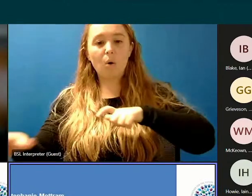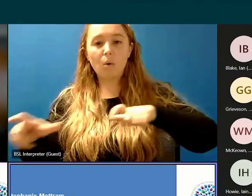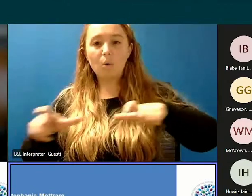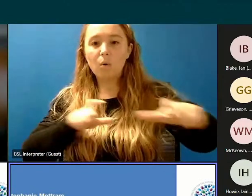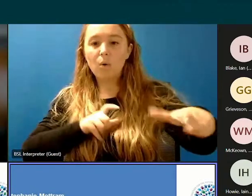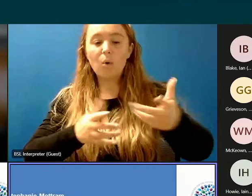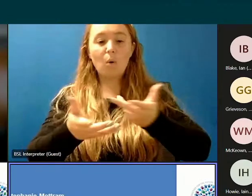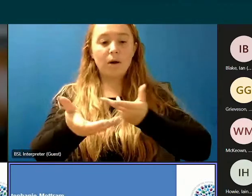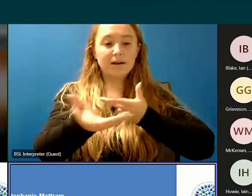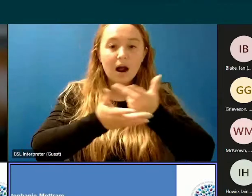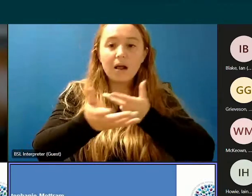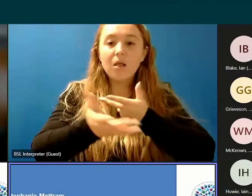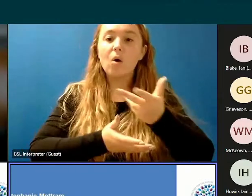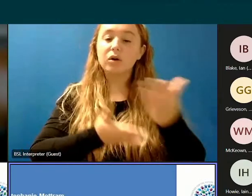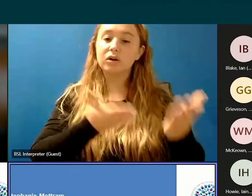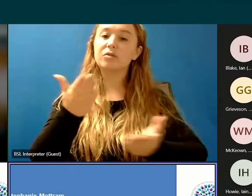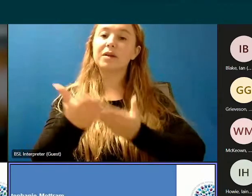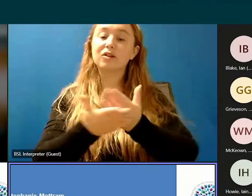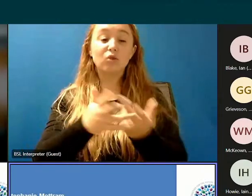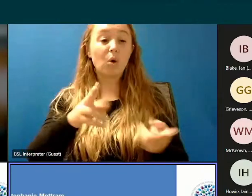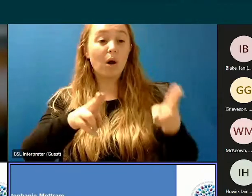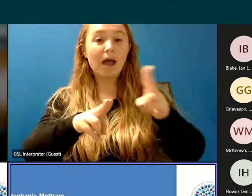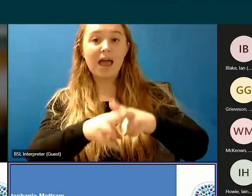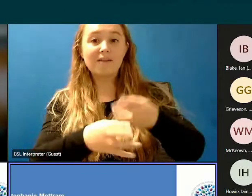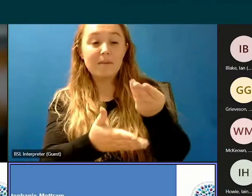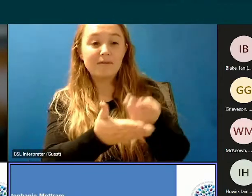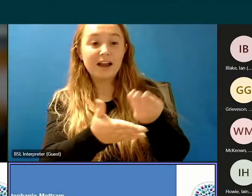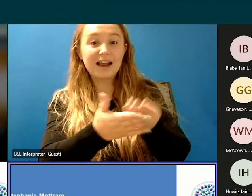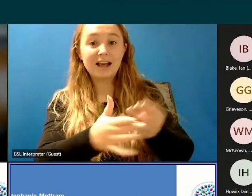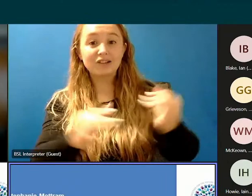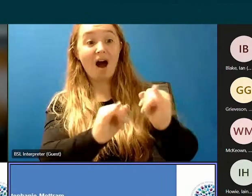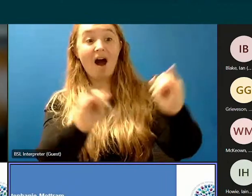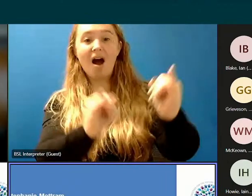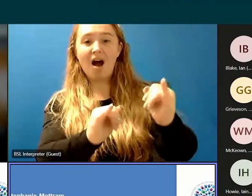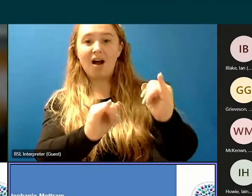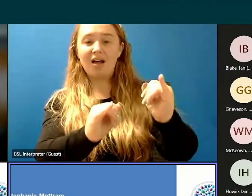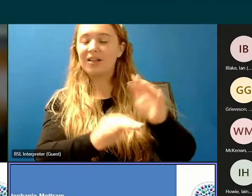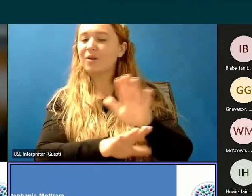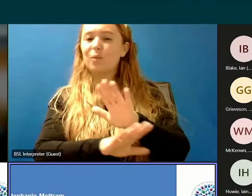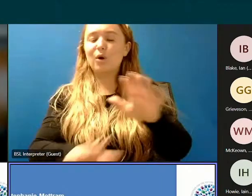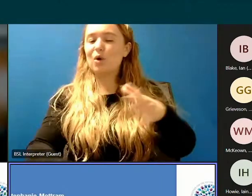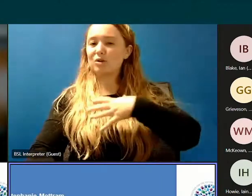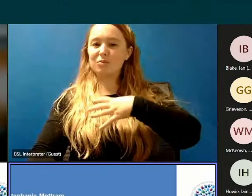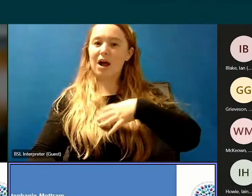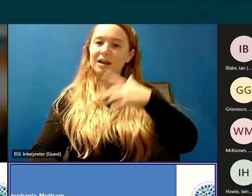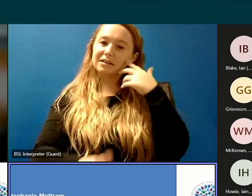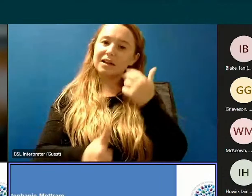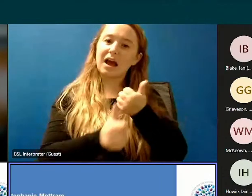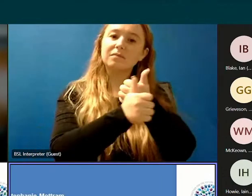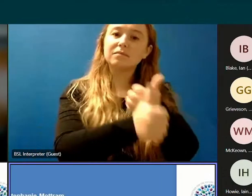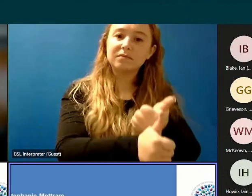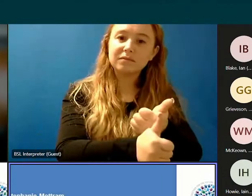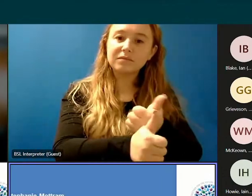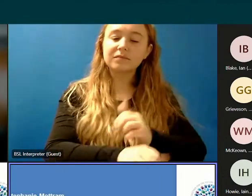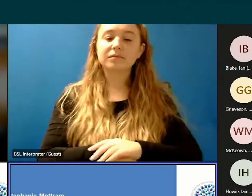owners. There shouldn't be any surprises for us in terms of that. But again, as I